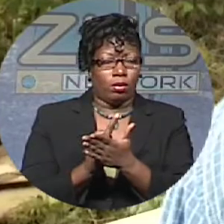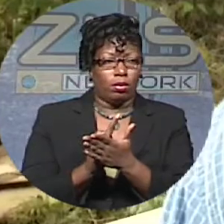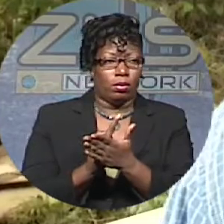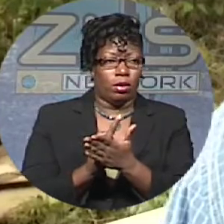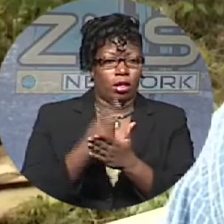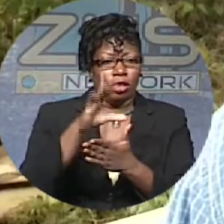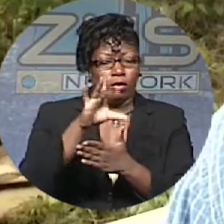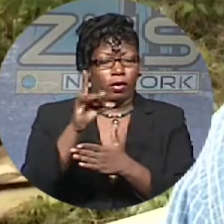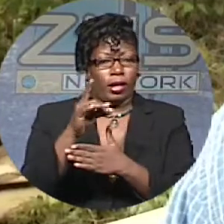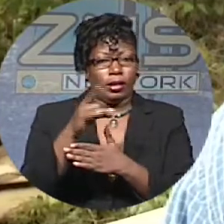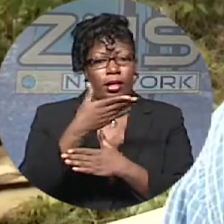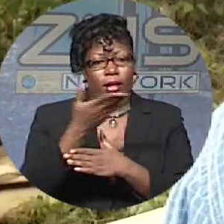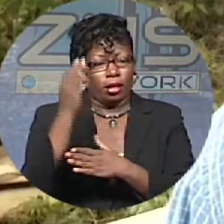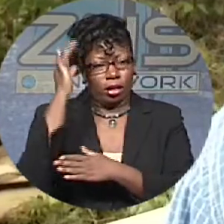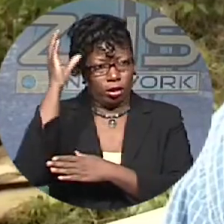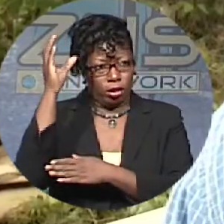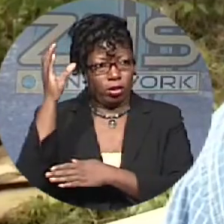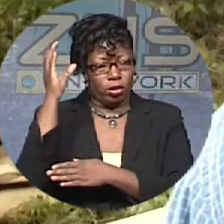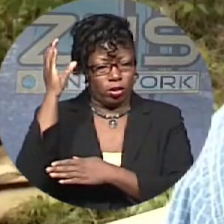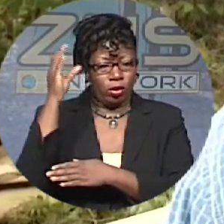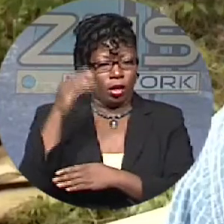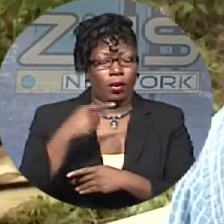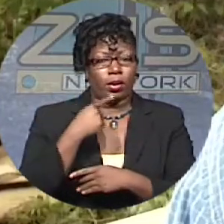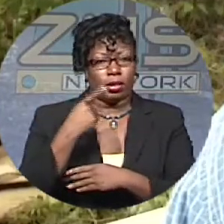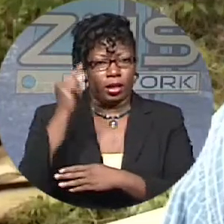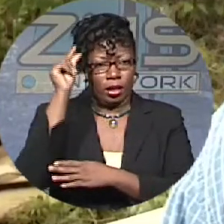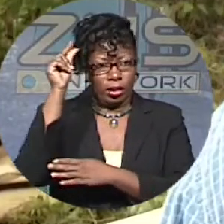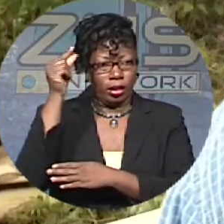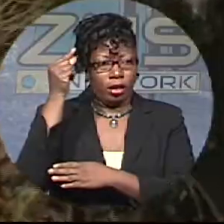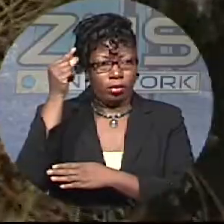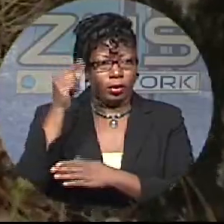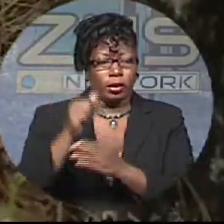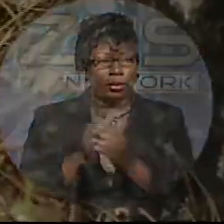to find out their concerns, and I'll relay that to the government on their behalf.